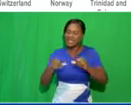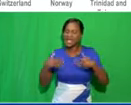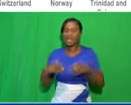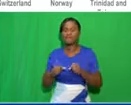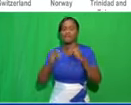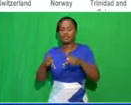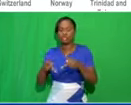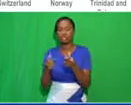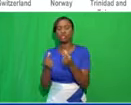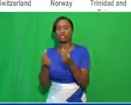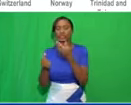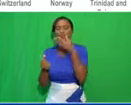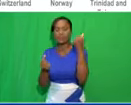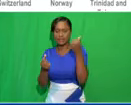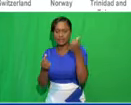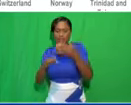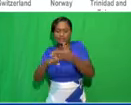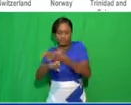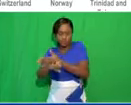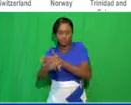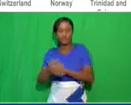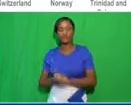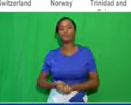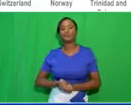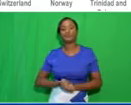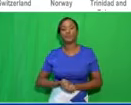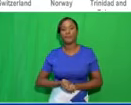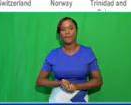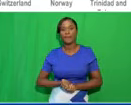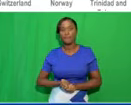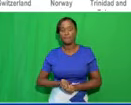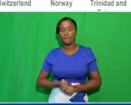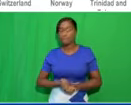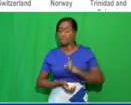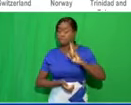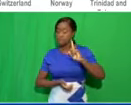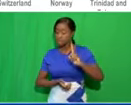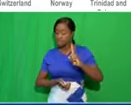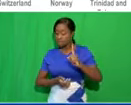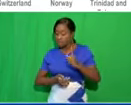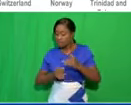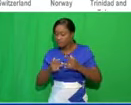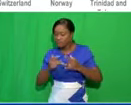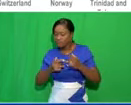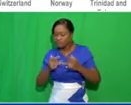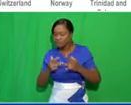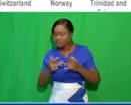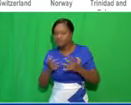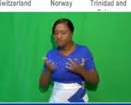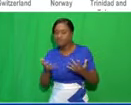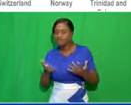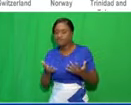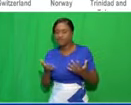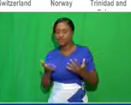Yeah. One of the concerns, and I know that Dr. Smith shares this concern too,